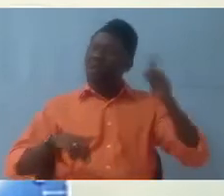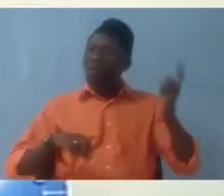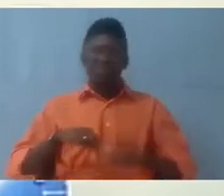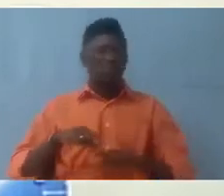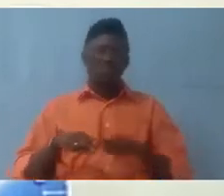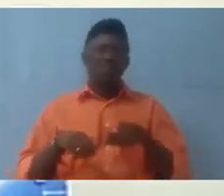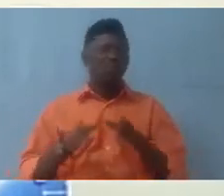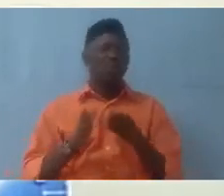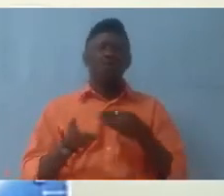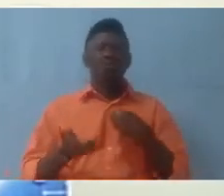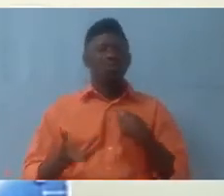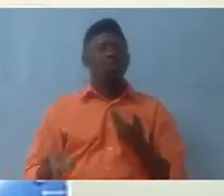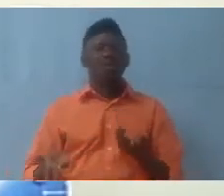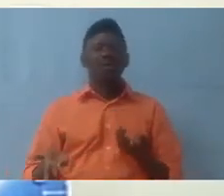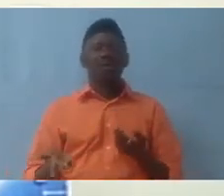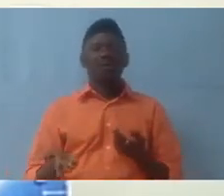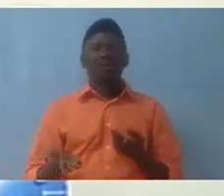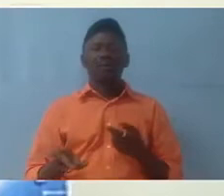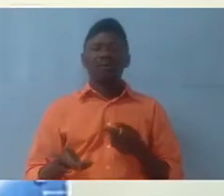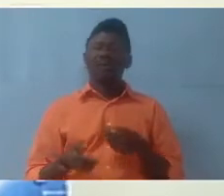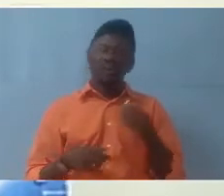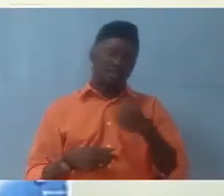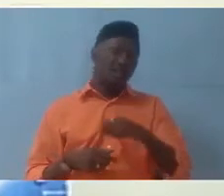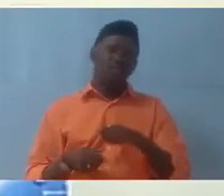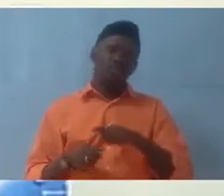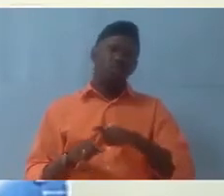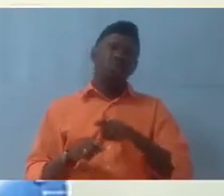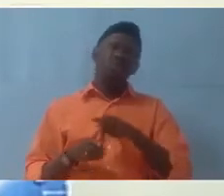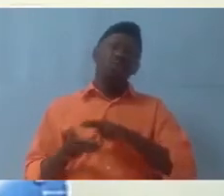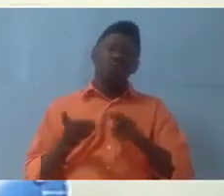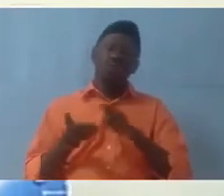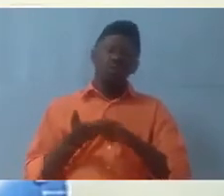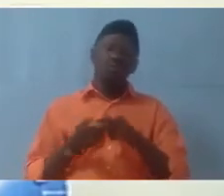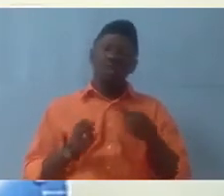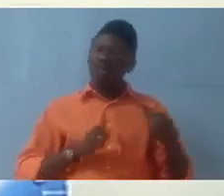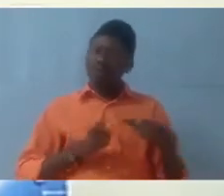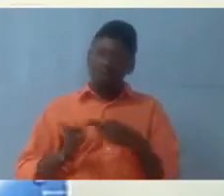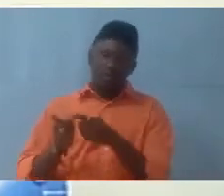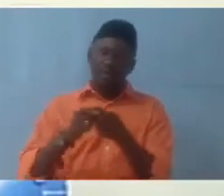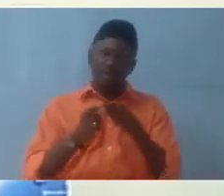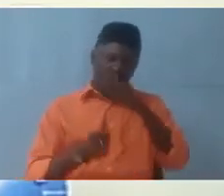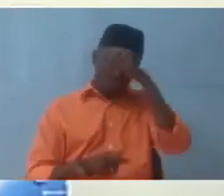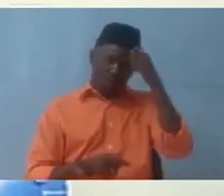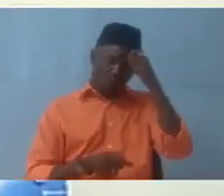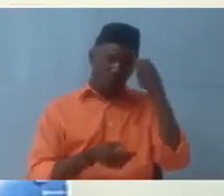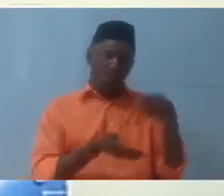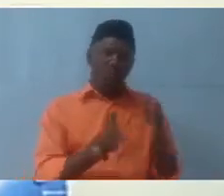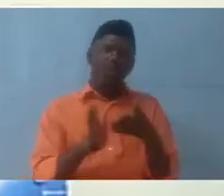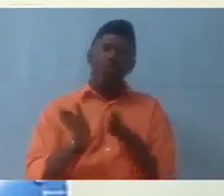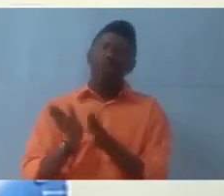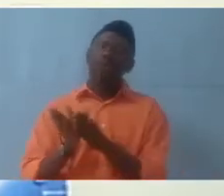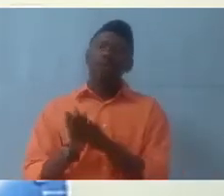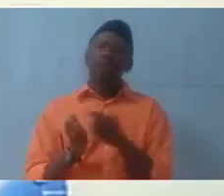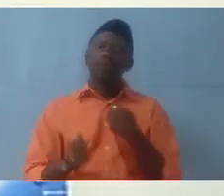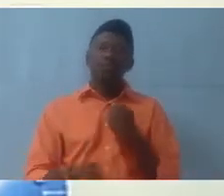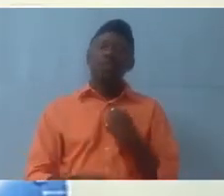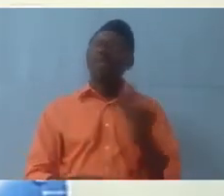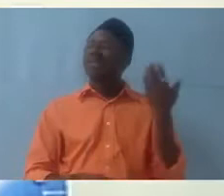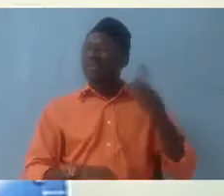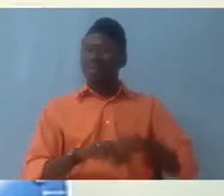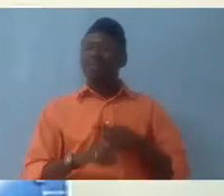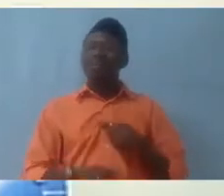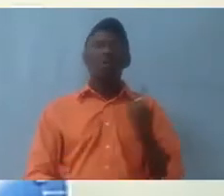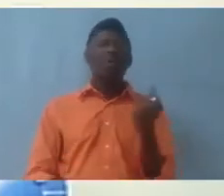toroxal nonu than normal administrative procedure. Ni anam yo xamné ni jaaru way la ci walli liggéey. Because I was the only one transferred at that